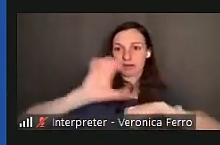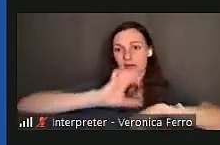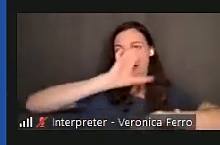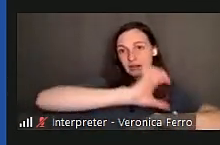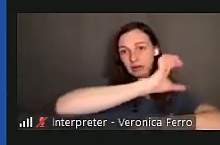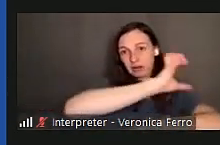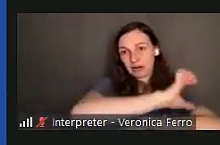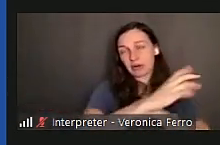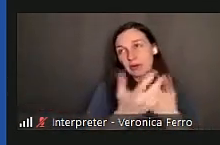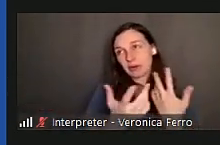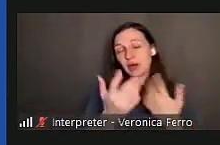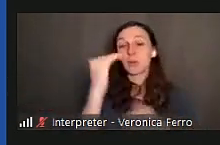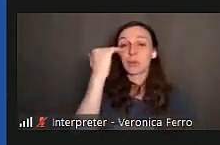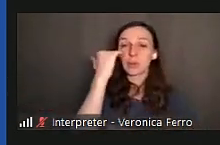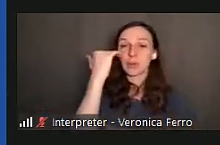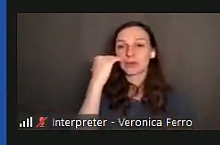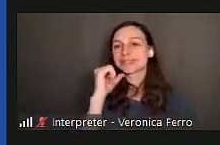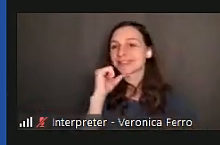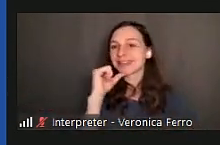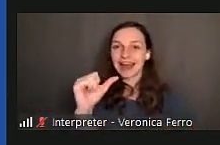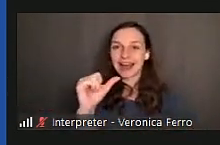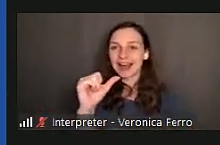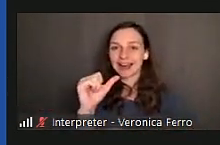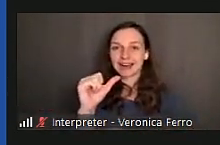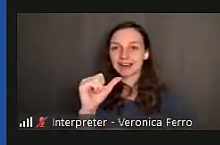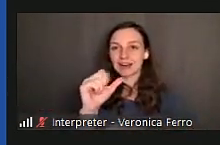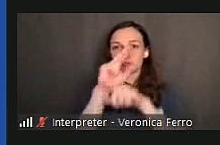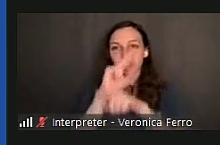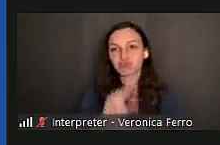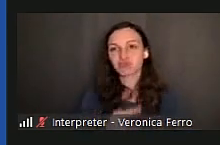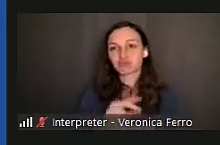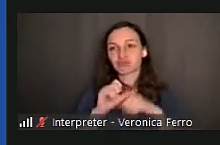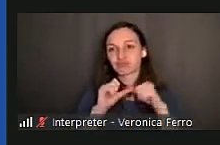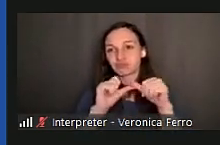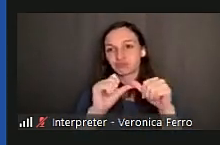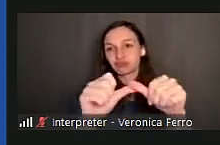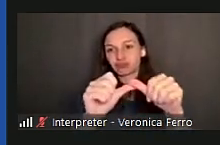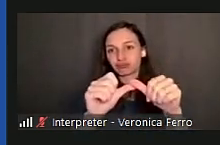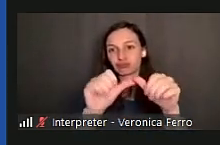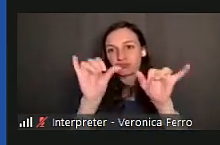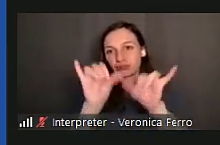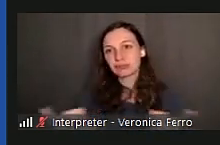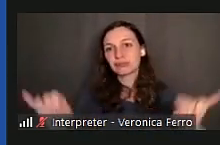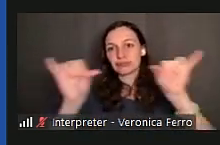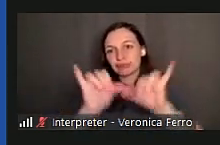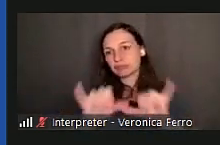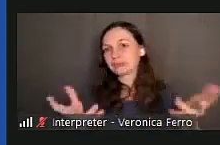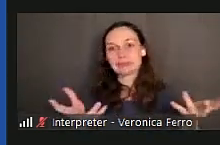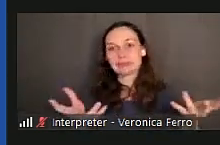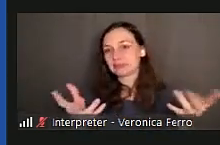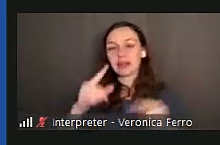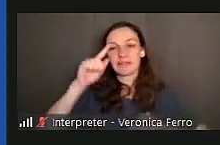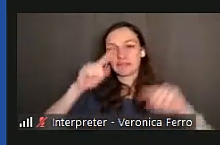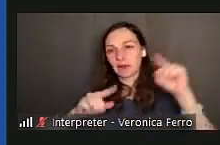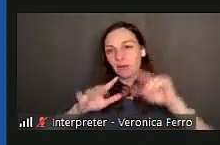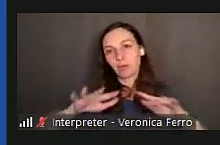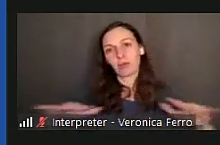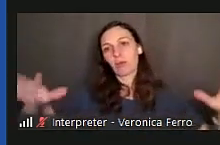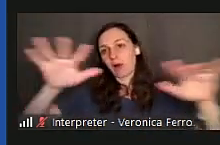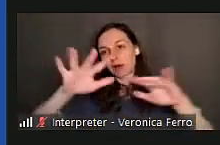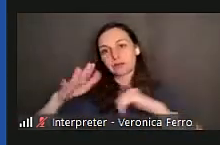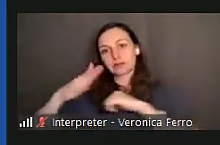a uniform epidemic or pandemic that's been experienced across the country or even within Colorado. We